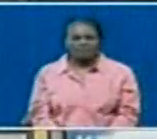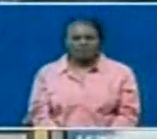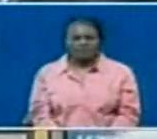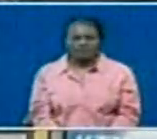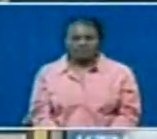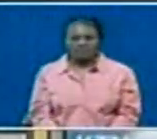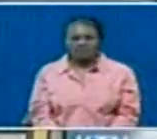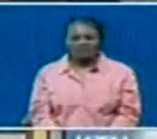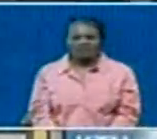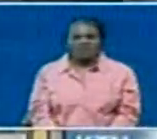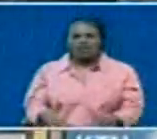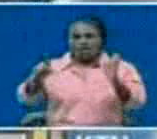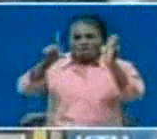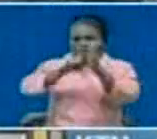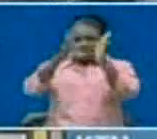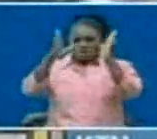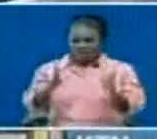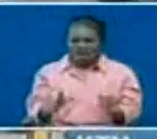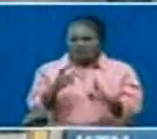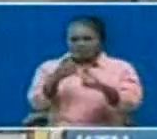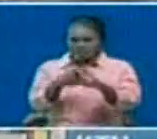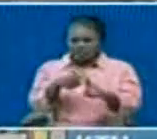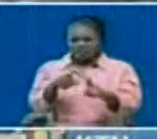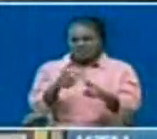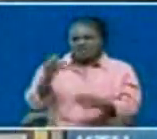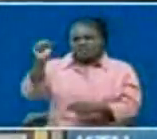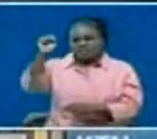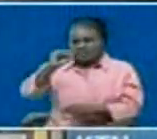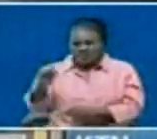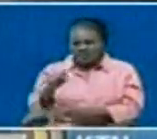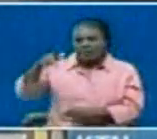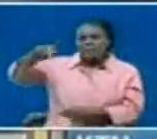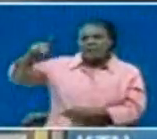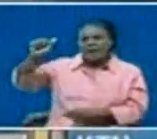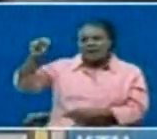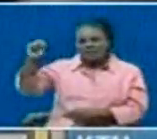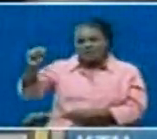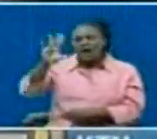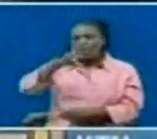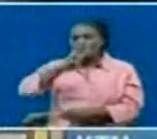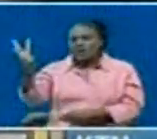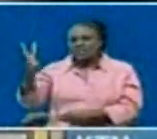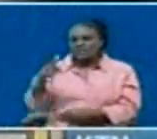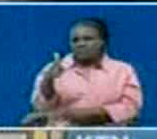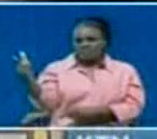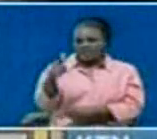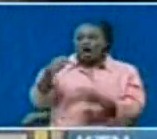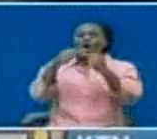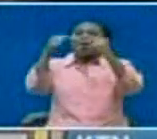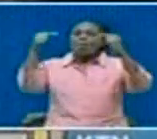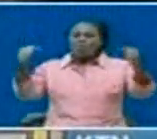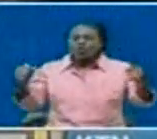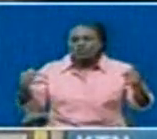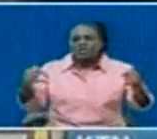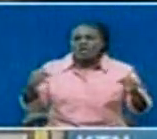Lawyers from the State Law Office, Signet, Pan-African Network, and West Media spiritedly opposed the Court of